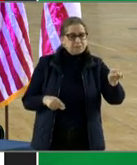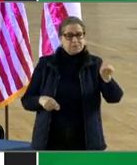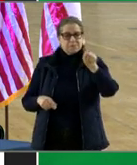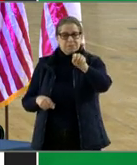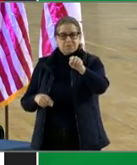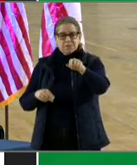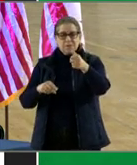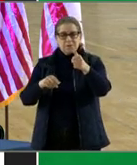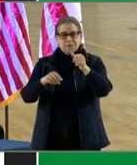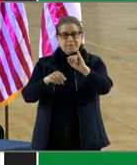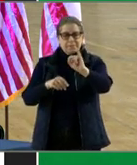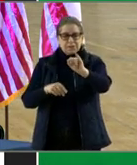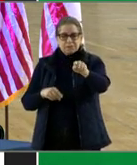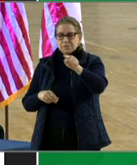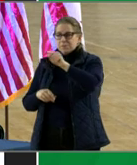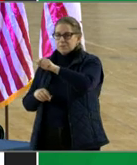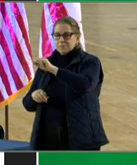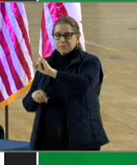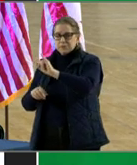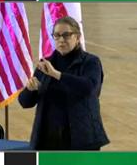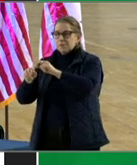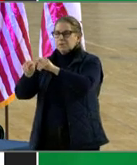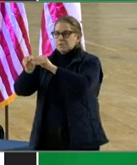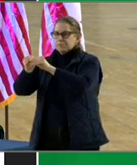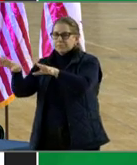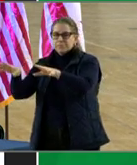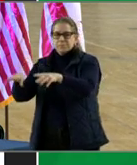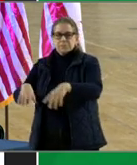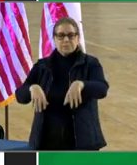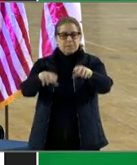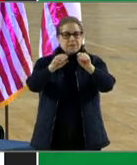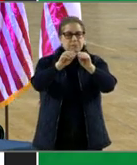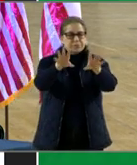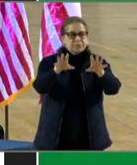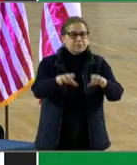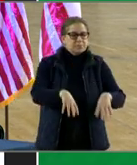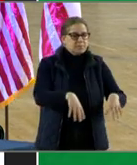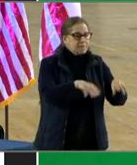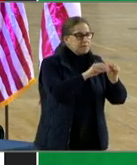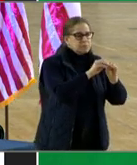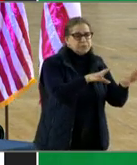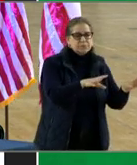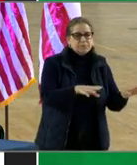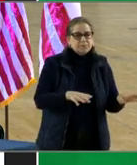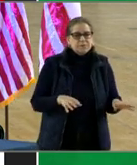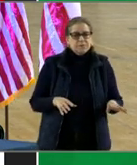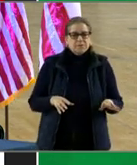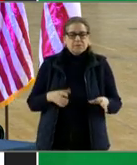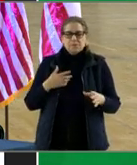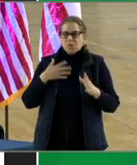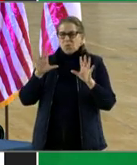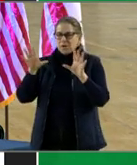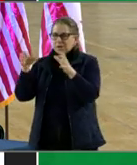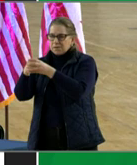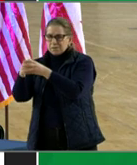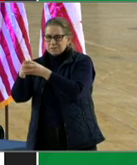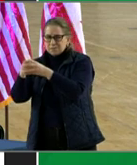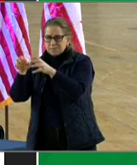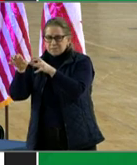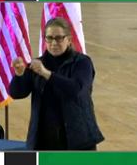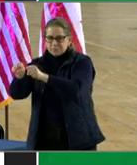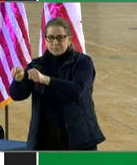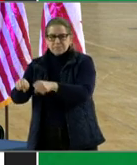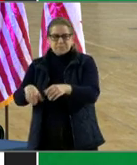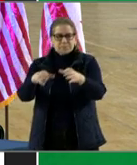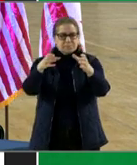small clusters. And you start to do the containment strategies that you were doing before, when we had 1 case, 3 cases, 6